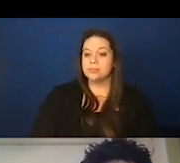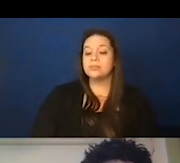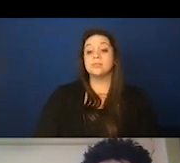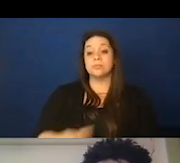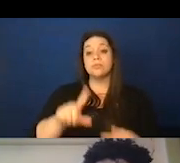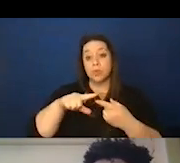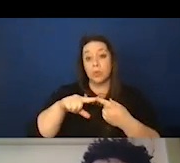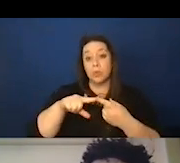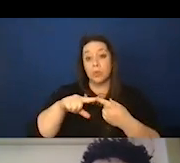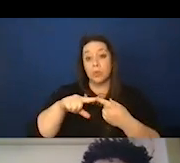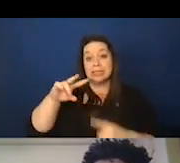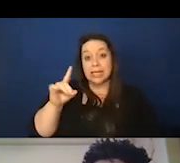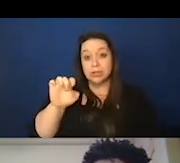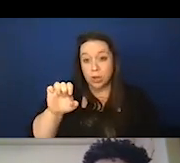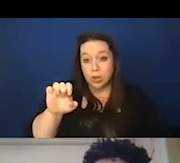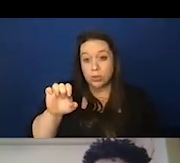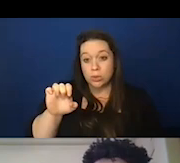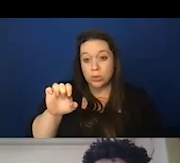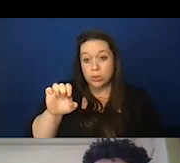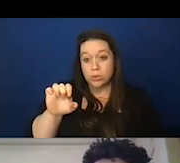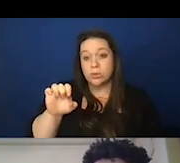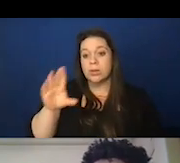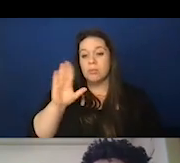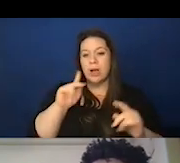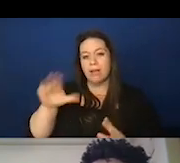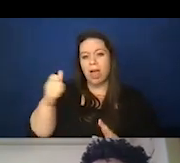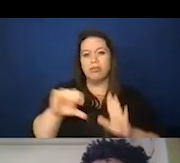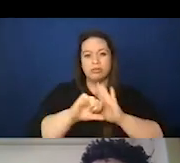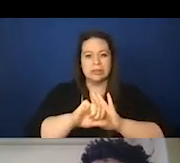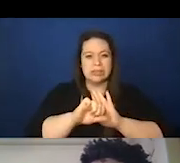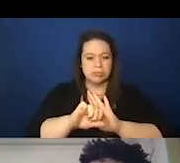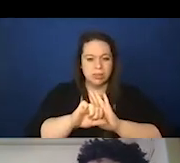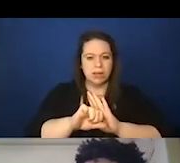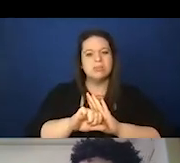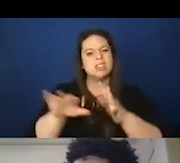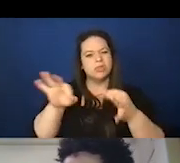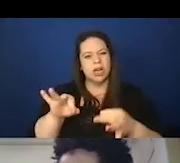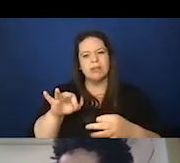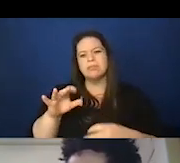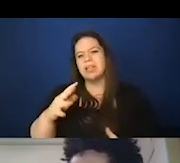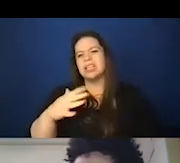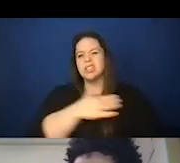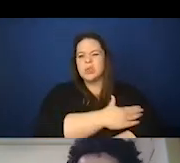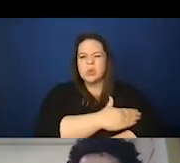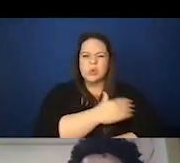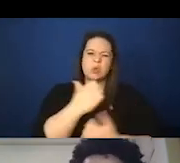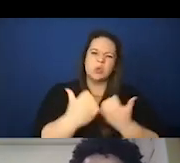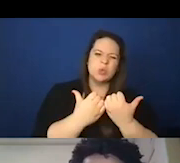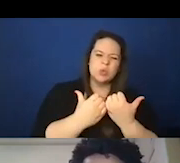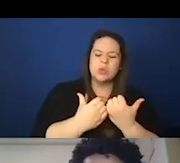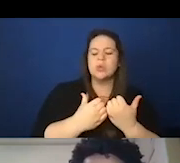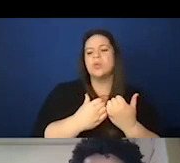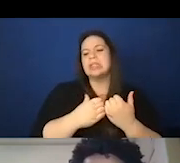going to develop the symptoms that I described, arthralgias, muscle aches, and fever. But that's telling you that your body is